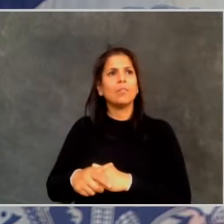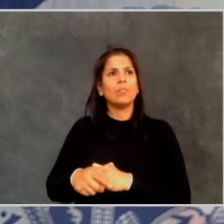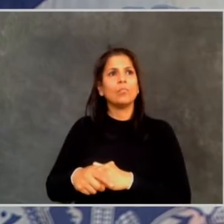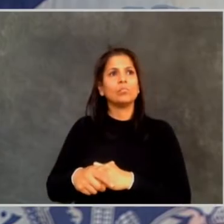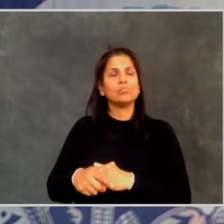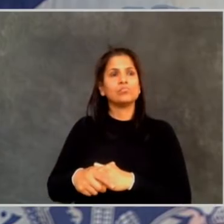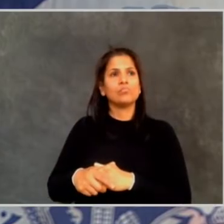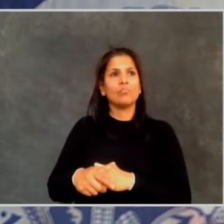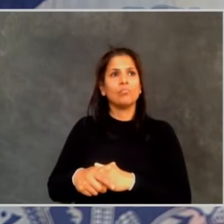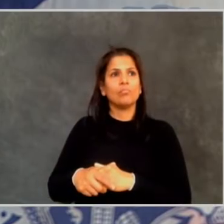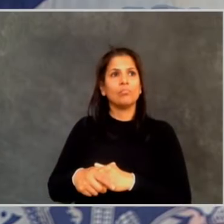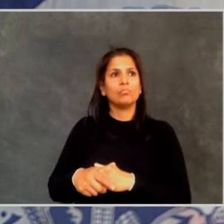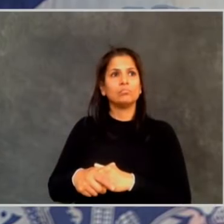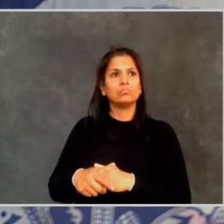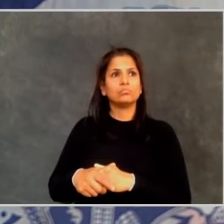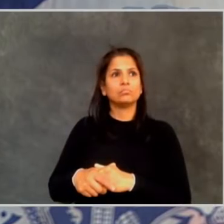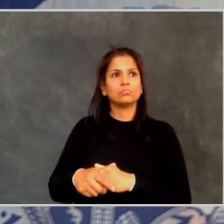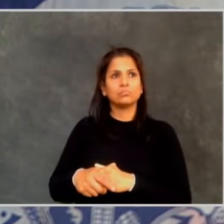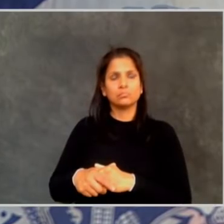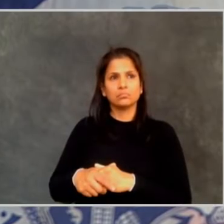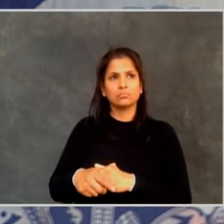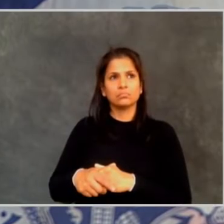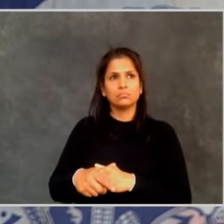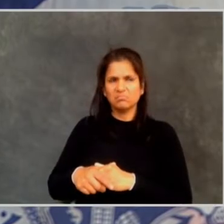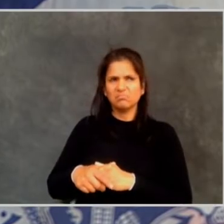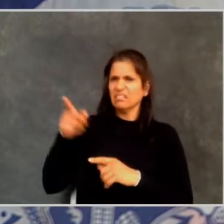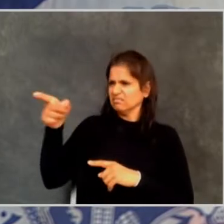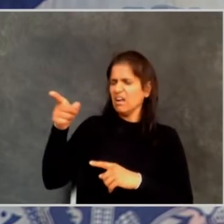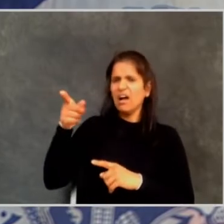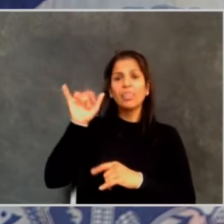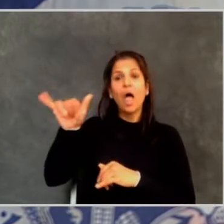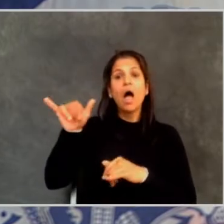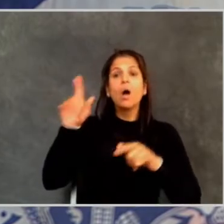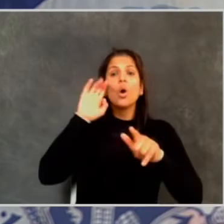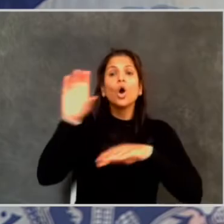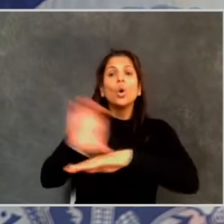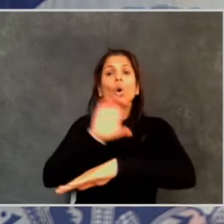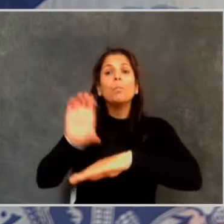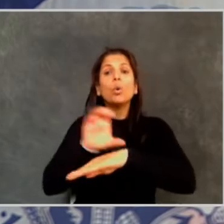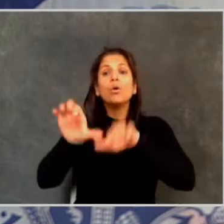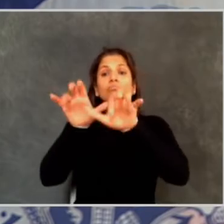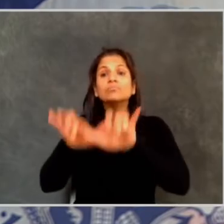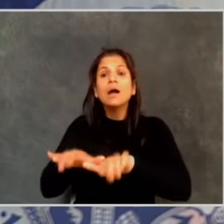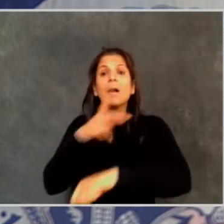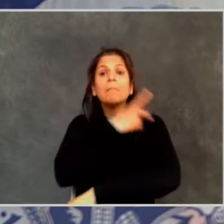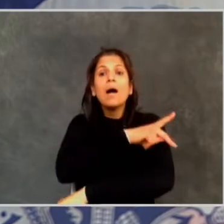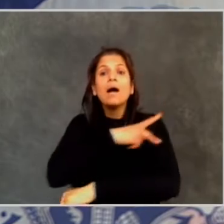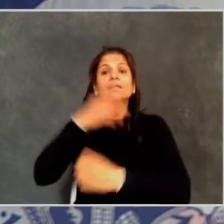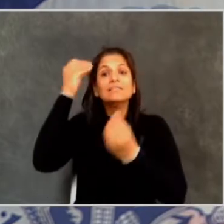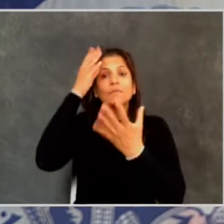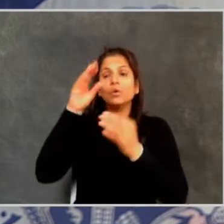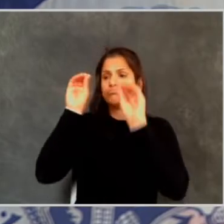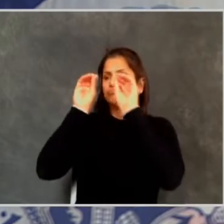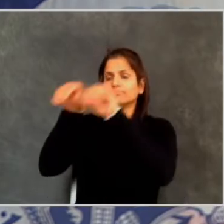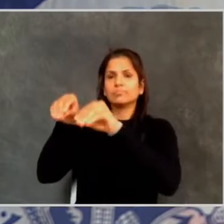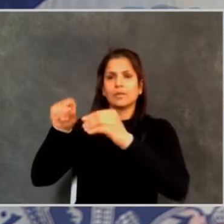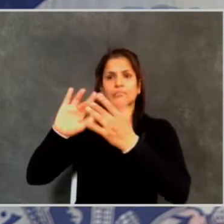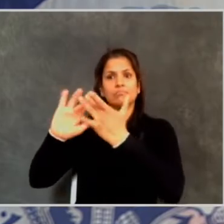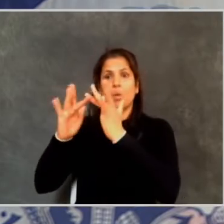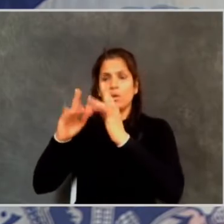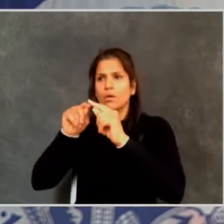will you also release the race and ethnicity of those deaths as well? Yeah. I'll start and pass to Dr. Barbeau.